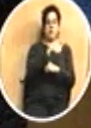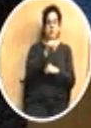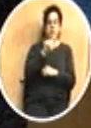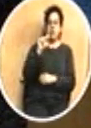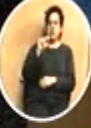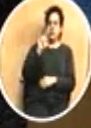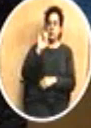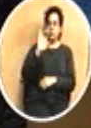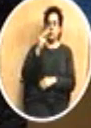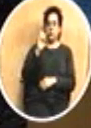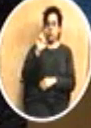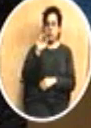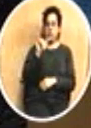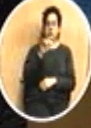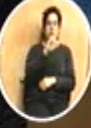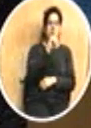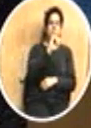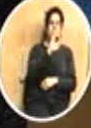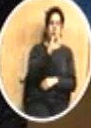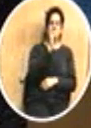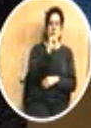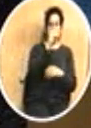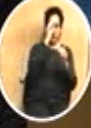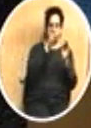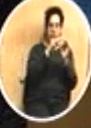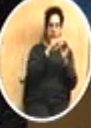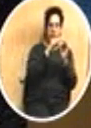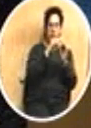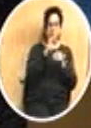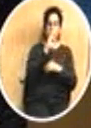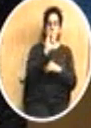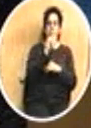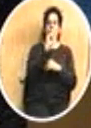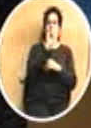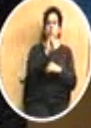Treachery, violation of faith, betrayal of trust.